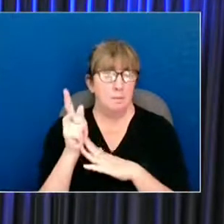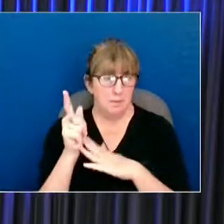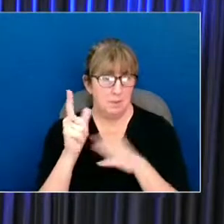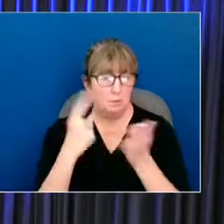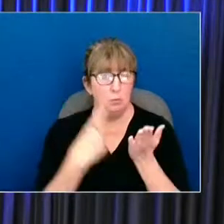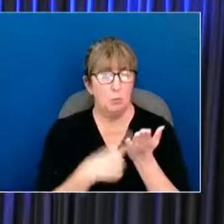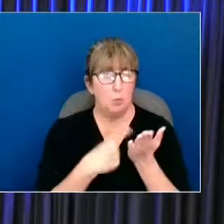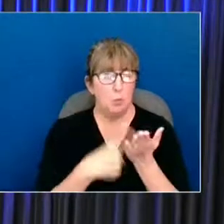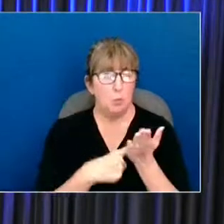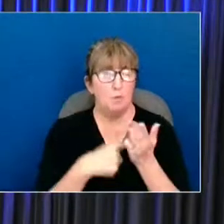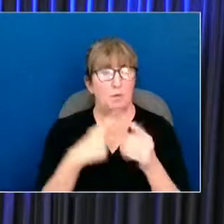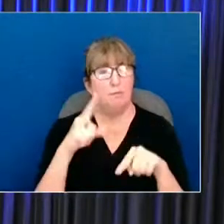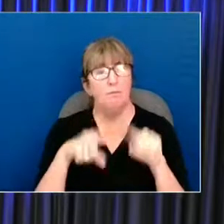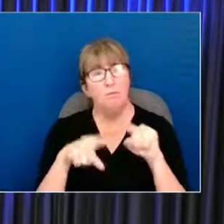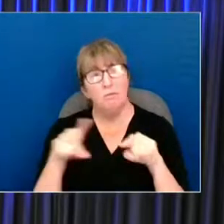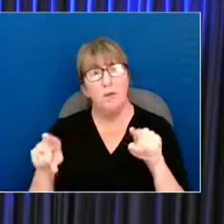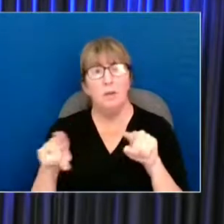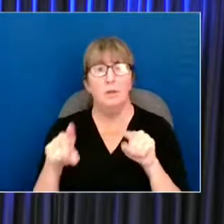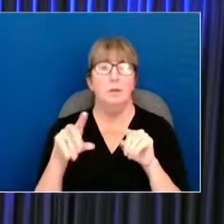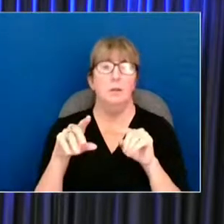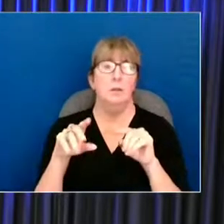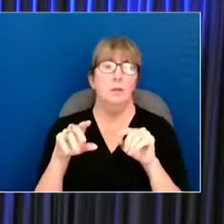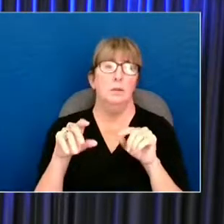various broadcast